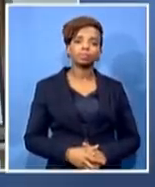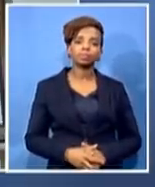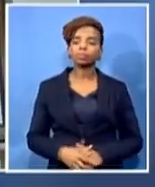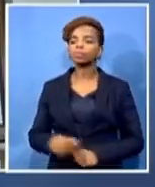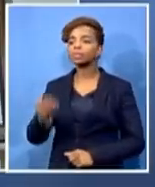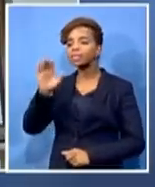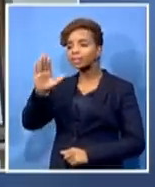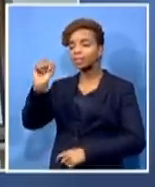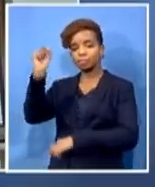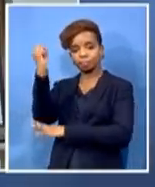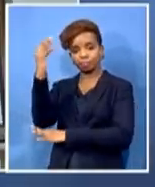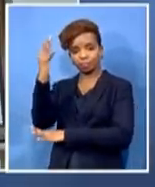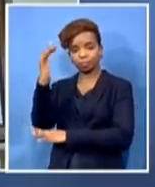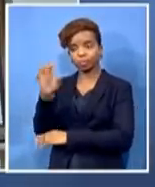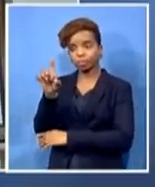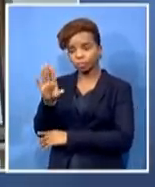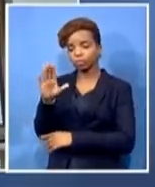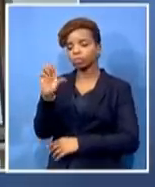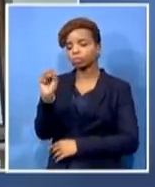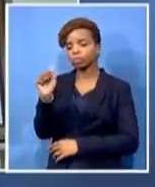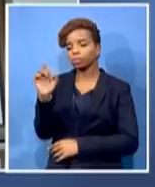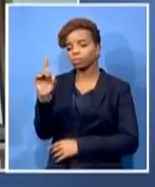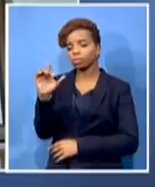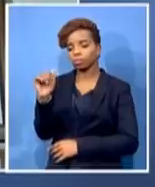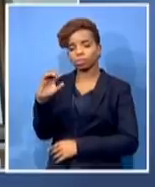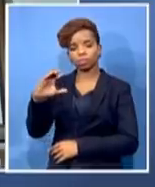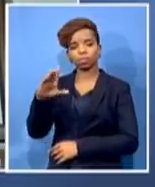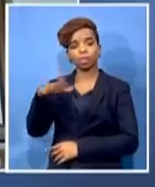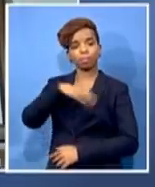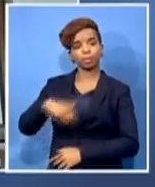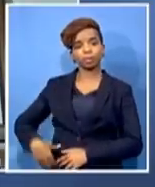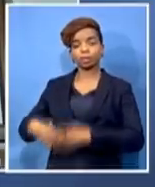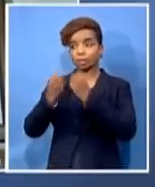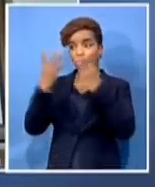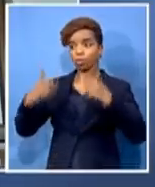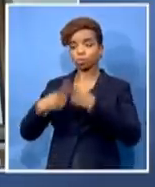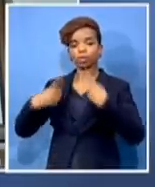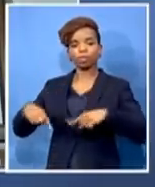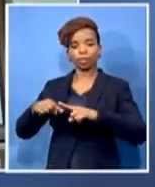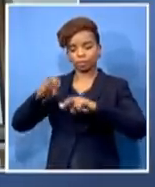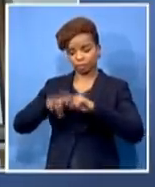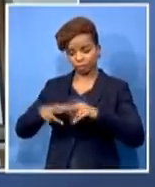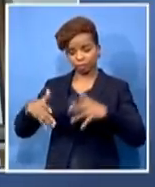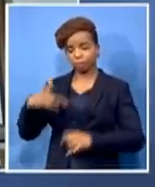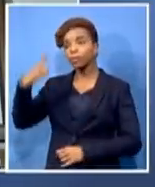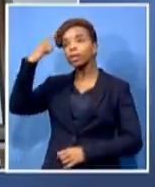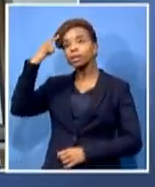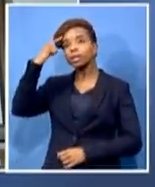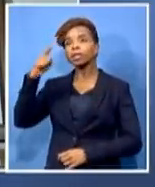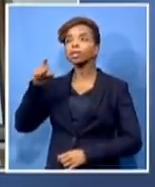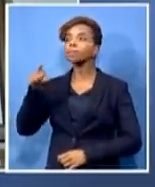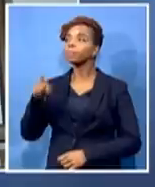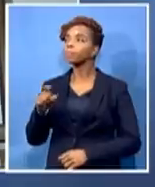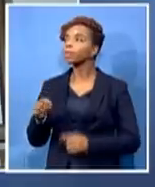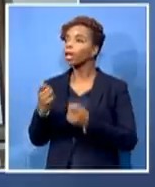and most analysts and most of us are sitting here thinking the launch is just timely for the local government election, but he seems like a